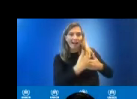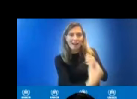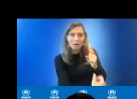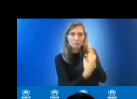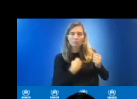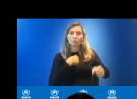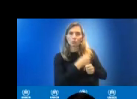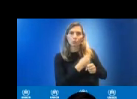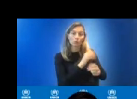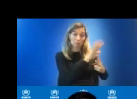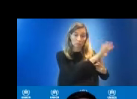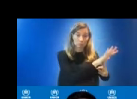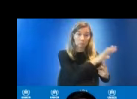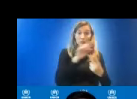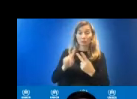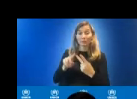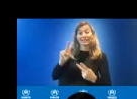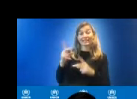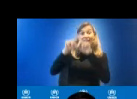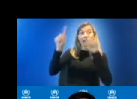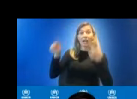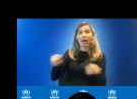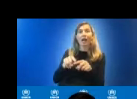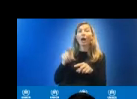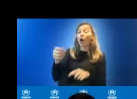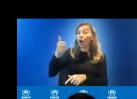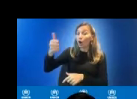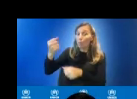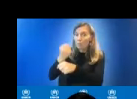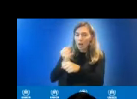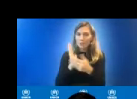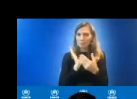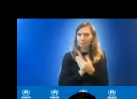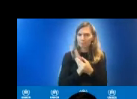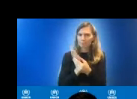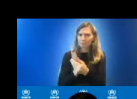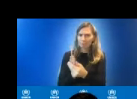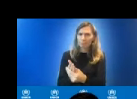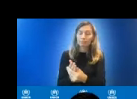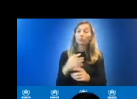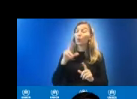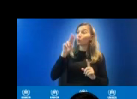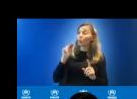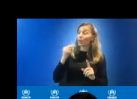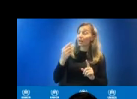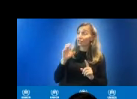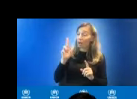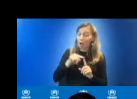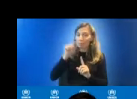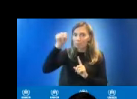of good practices, so cases where UNHCR has seen the effects, the positive impacts on the ground of working with